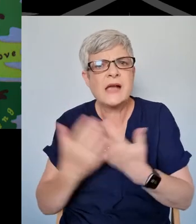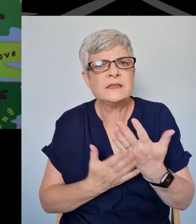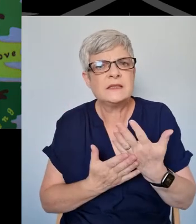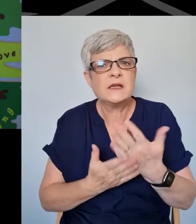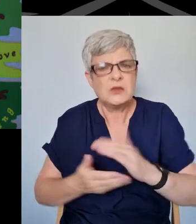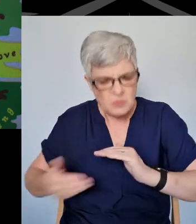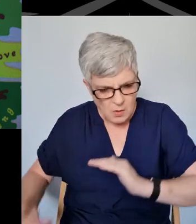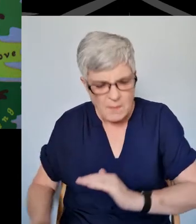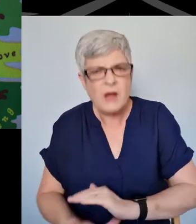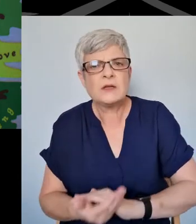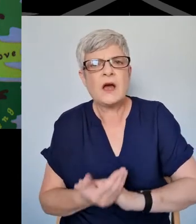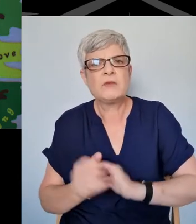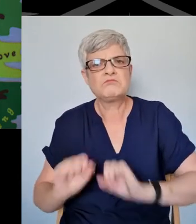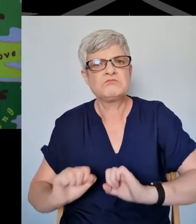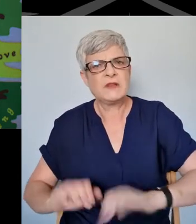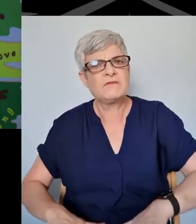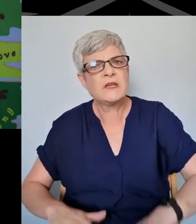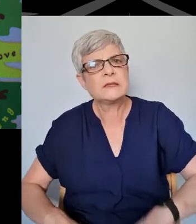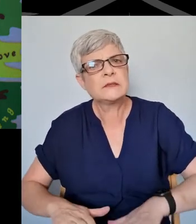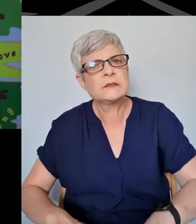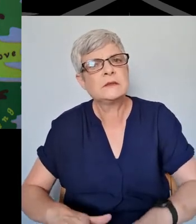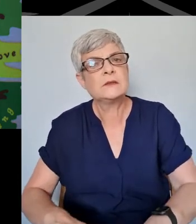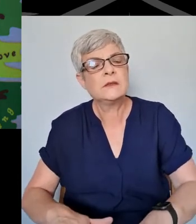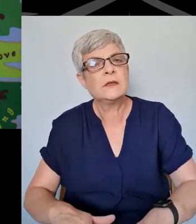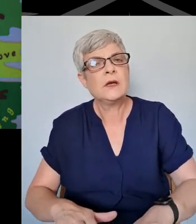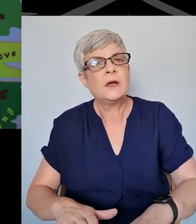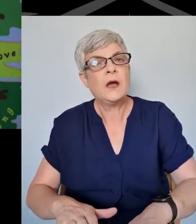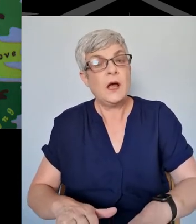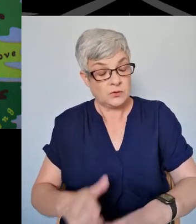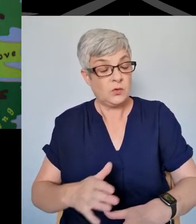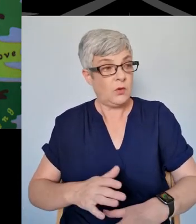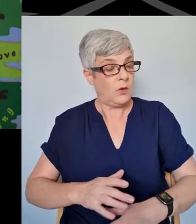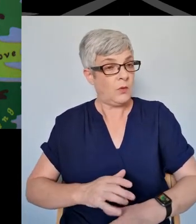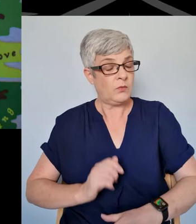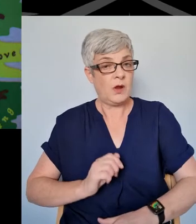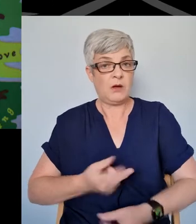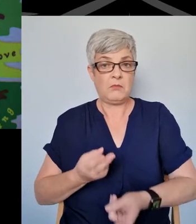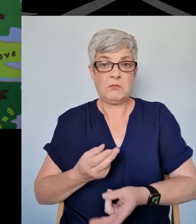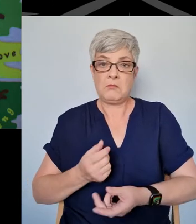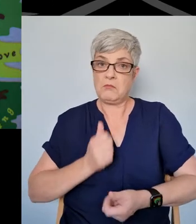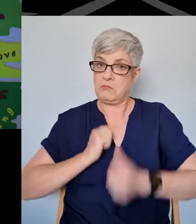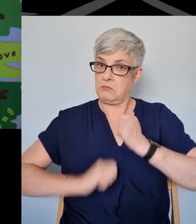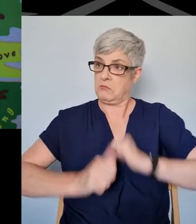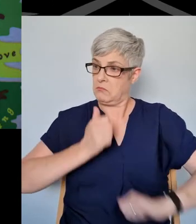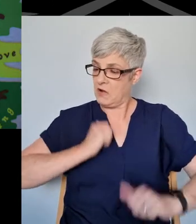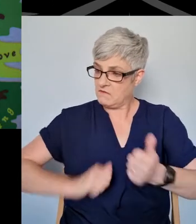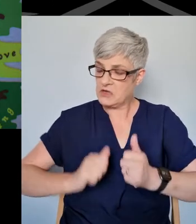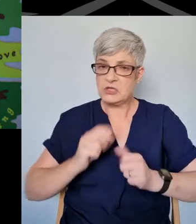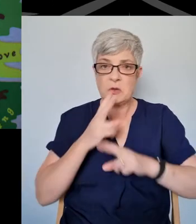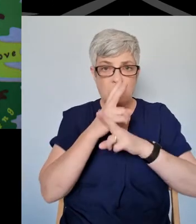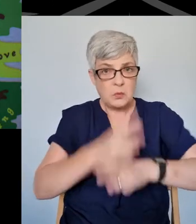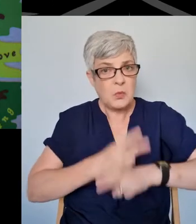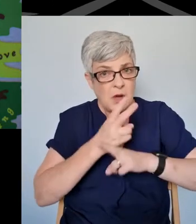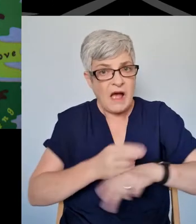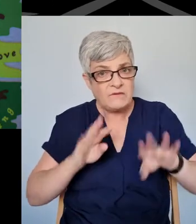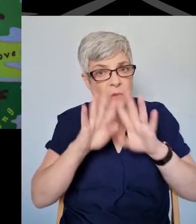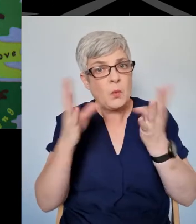And so you have given us a great privilege, a great place in looking after your